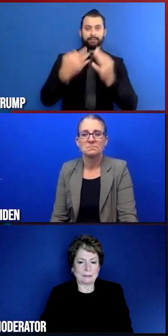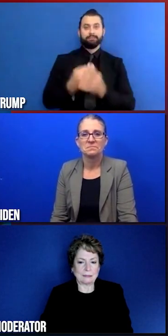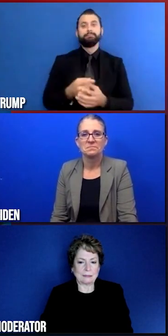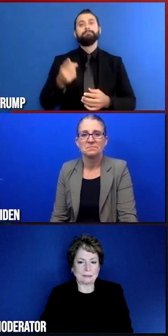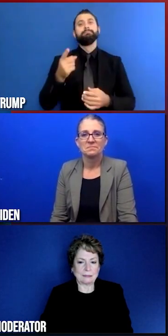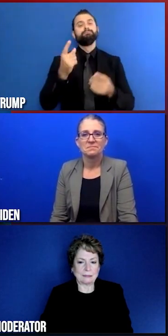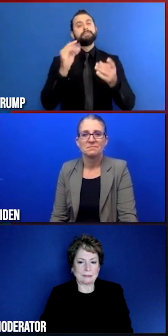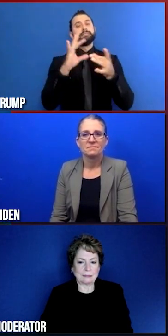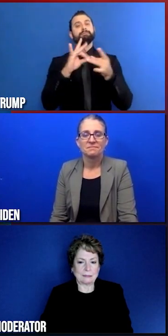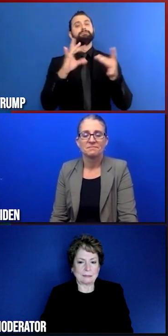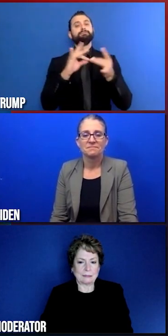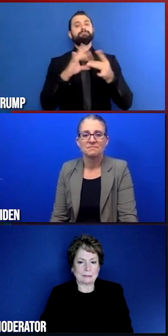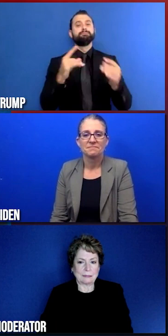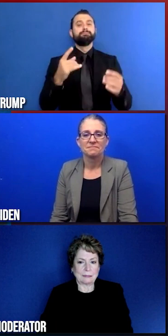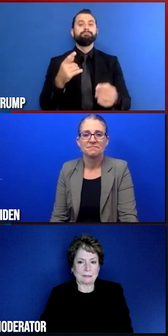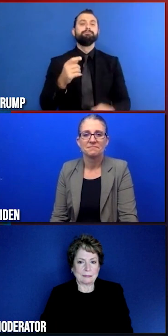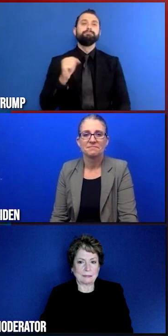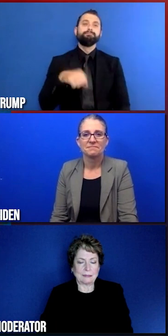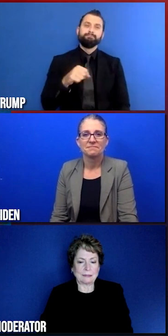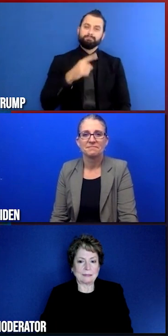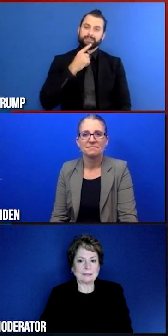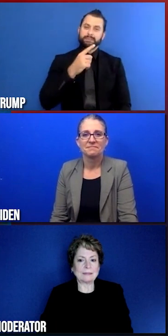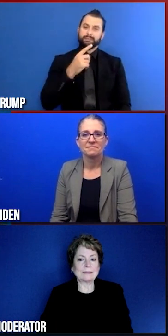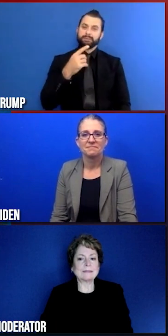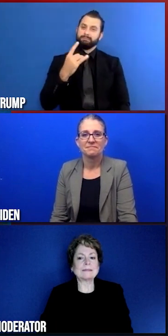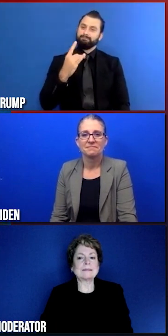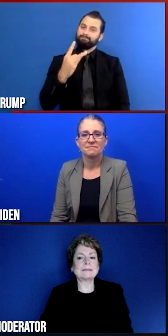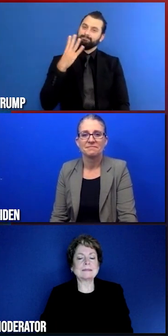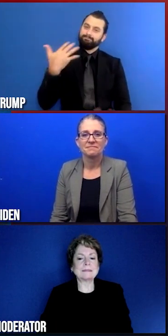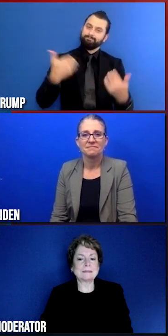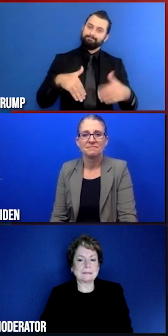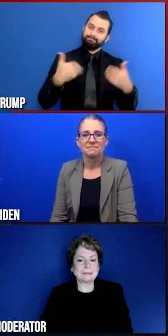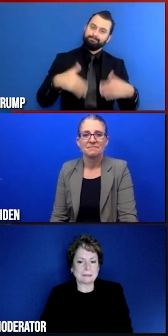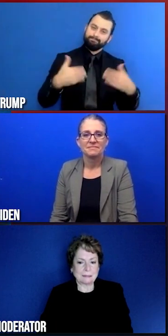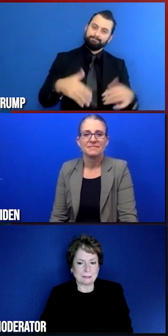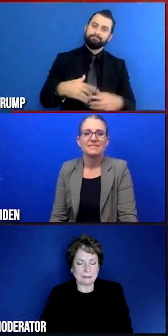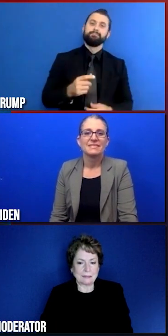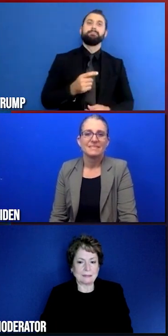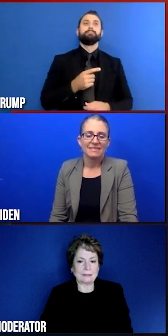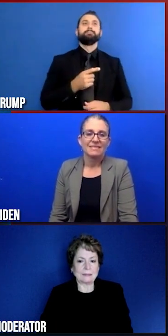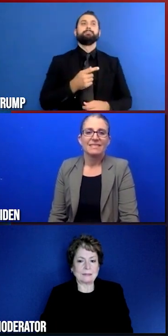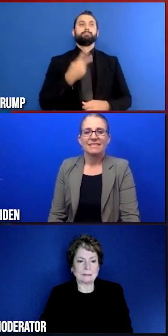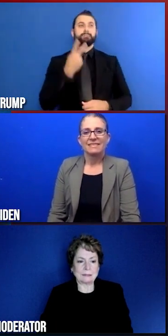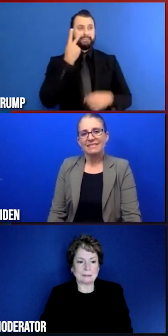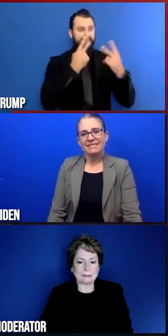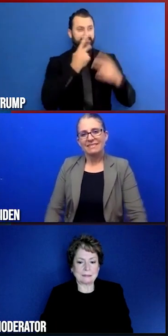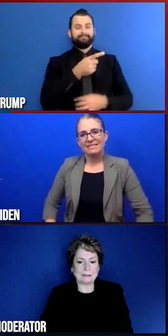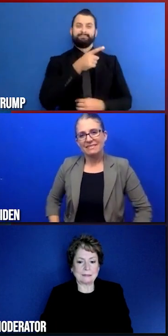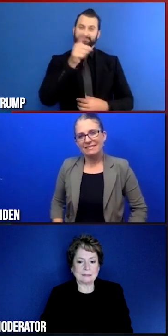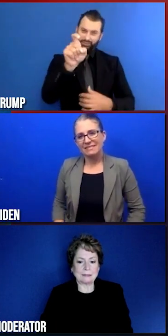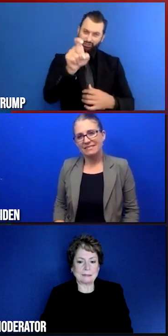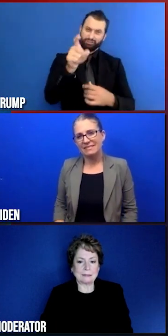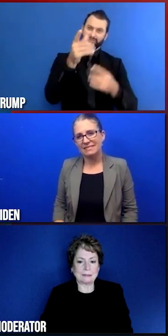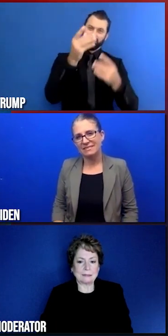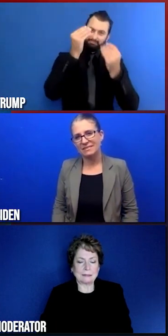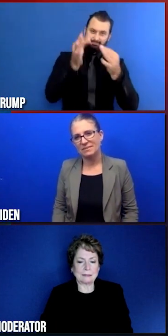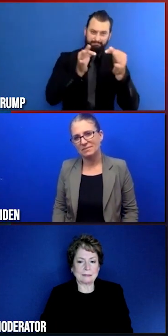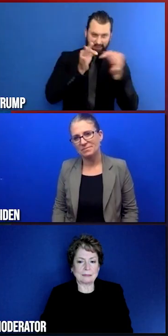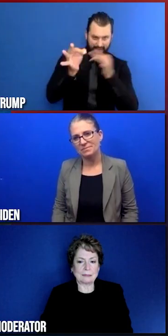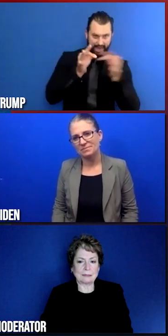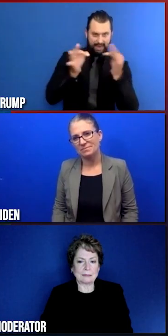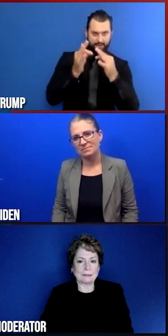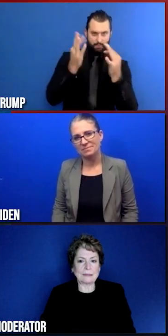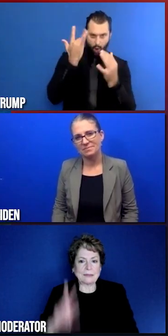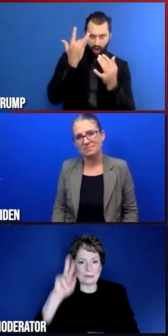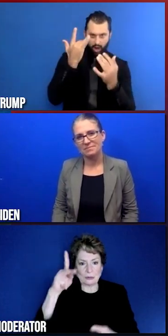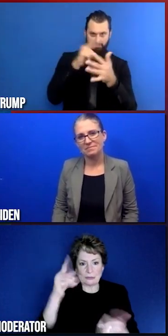think you have to clean it up and talk to the American people. Maybe you can do it right now. Vice President Biden, you may respond. 30 seconds.